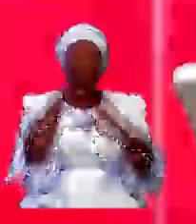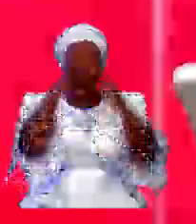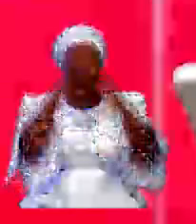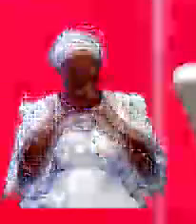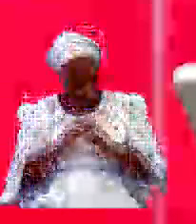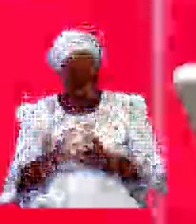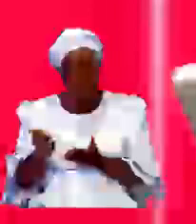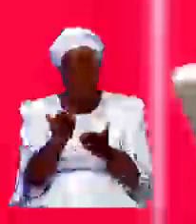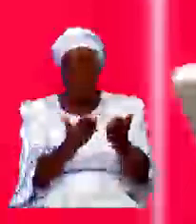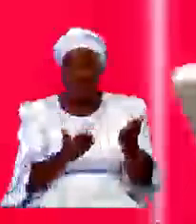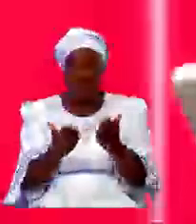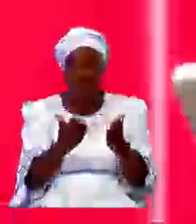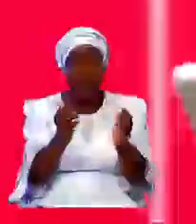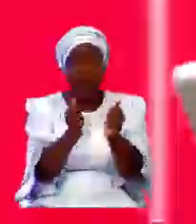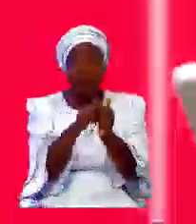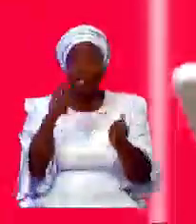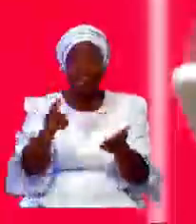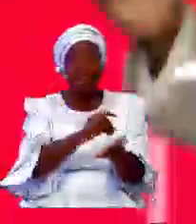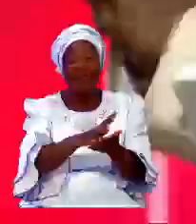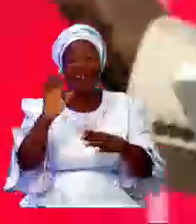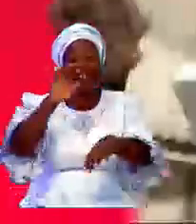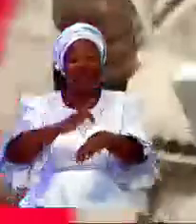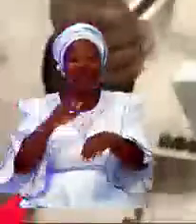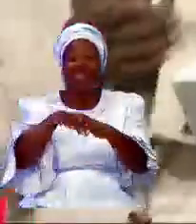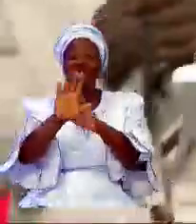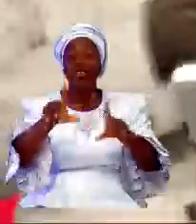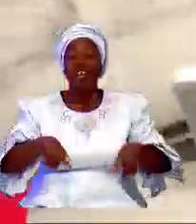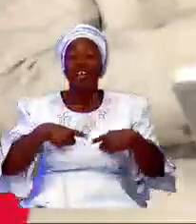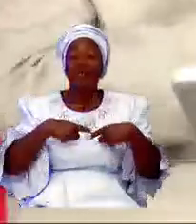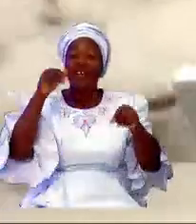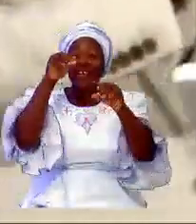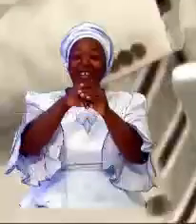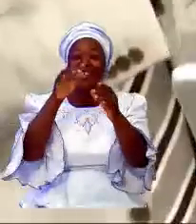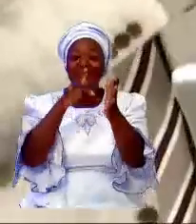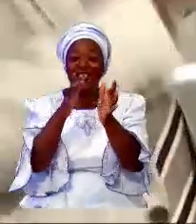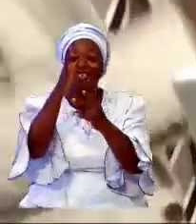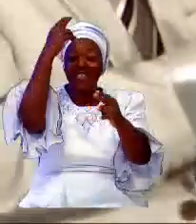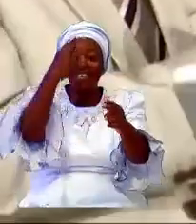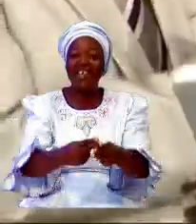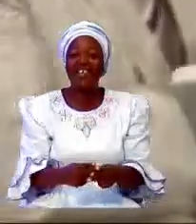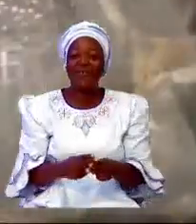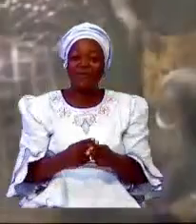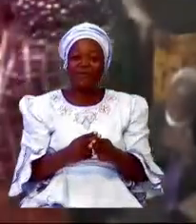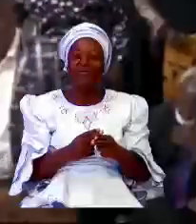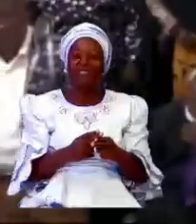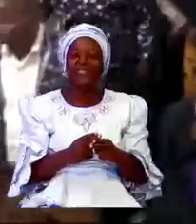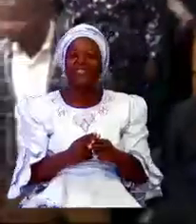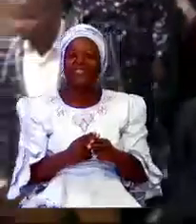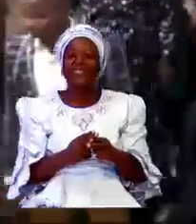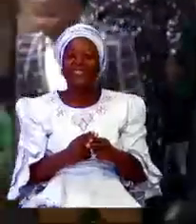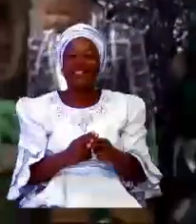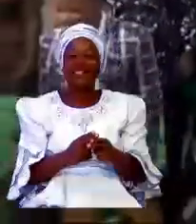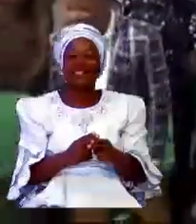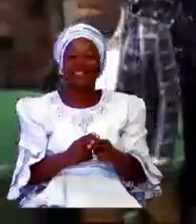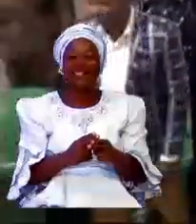And today, a special worship service with a divine touch in your life,